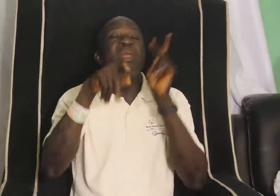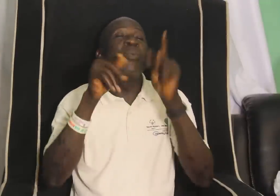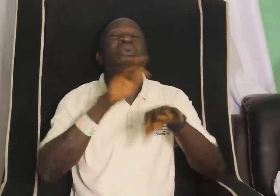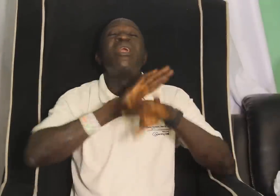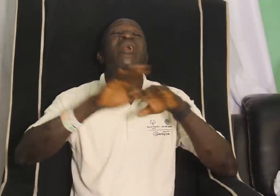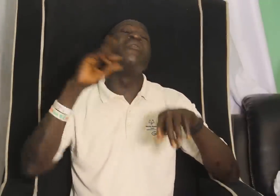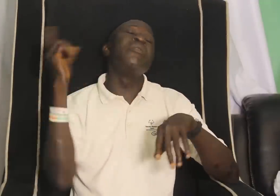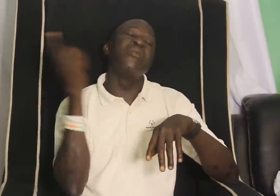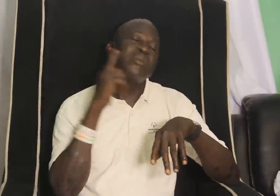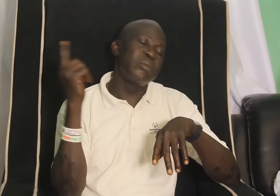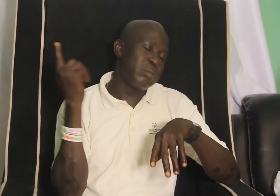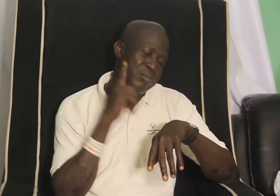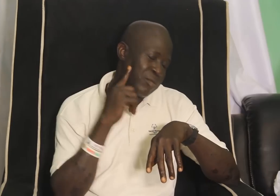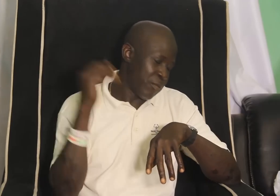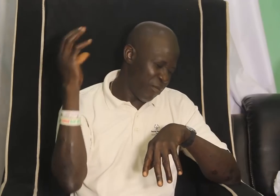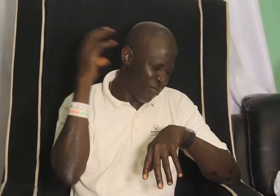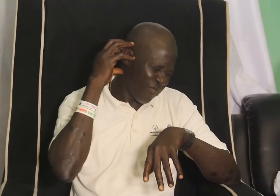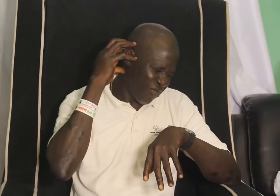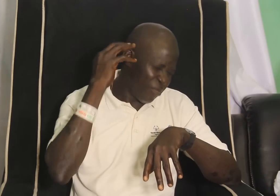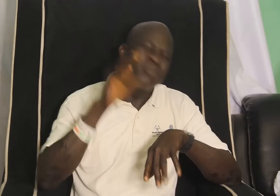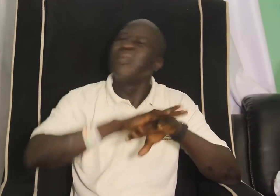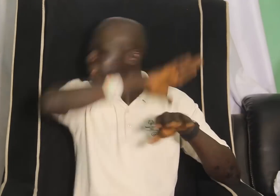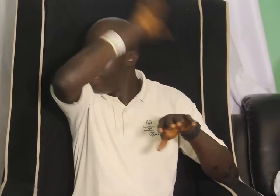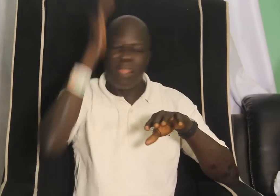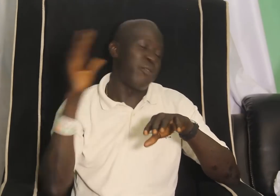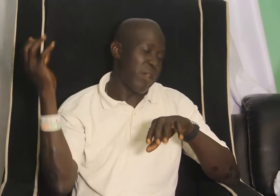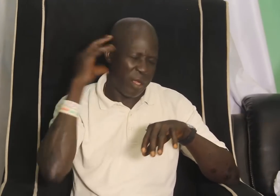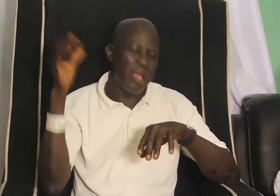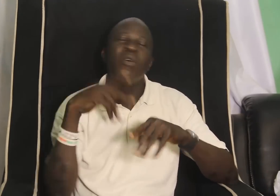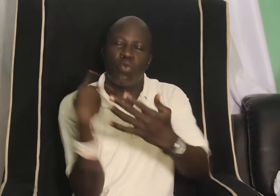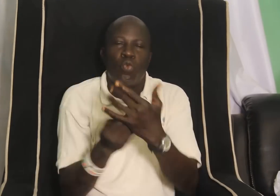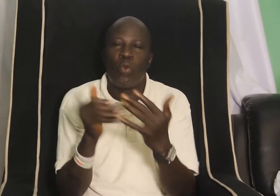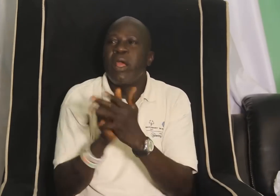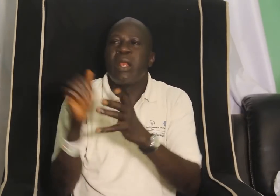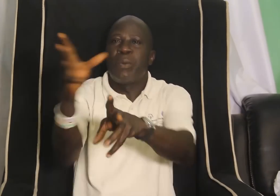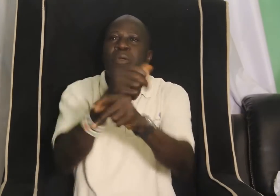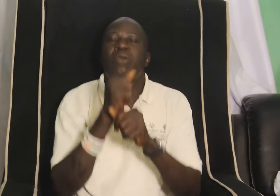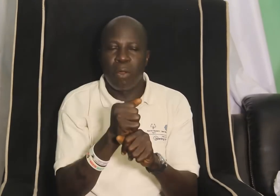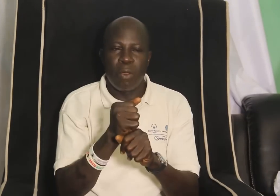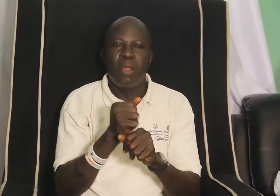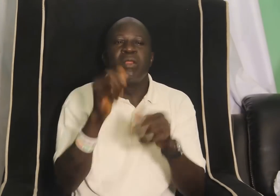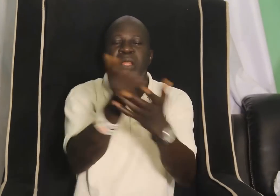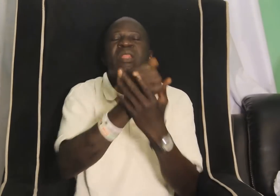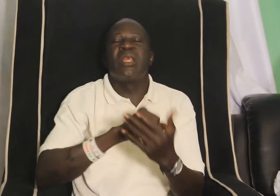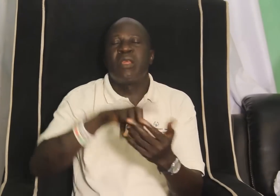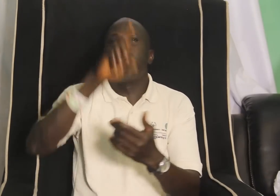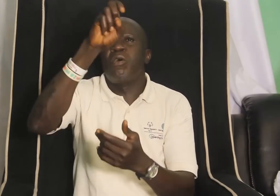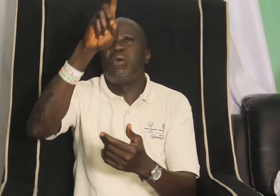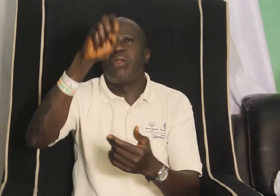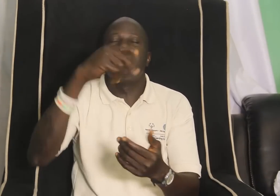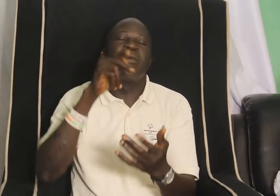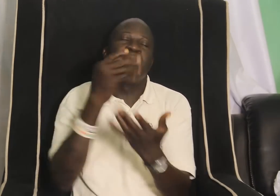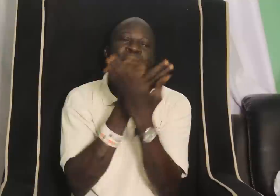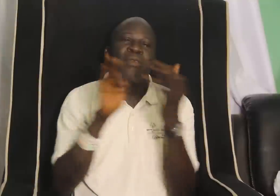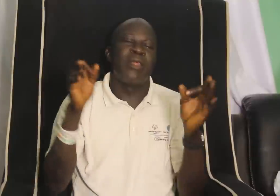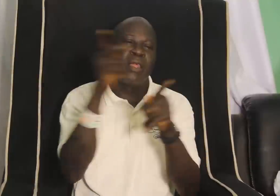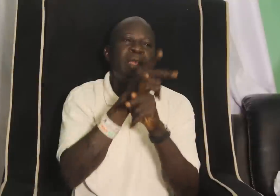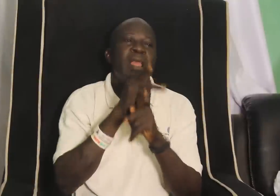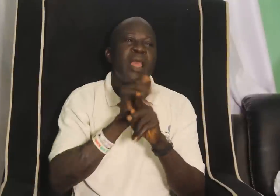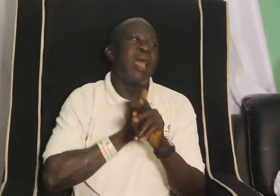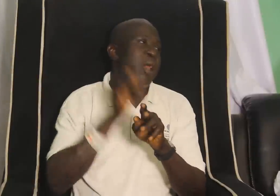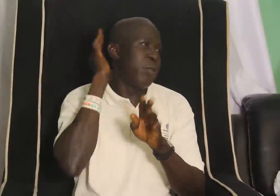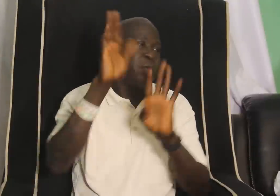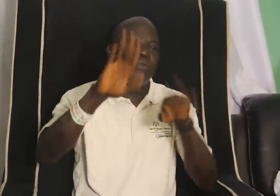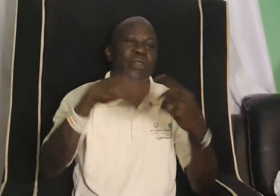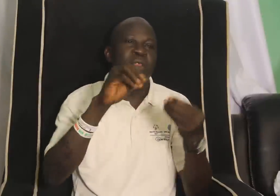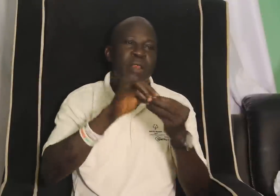daada the people that have ear impaired ogorun to ba ko pe the first 100 people that call won gba itoju ofe receive free care ma fun number